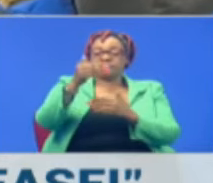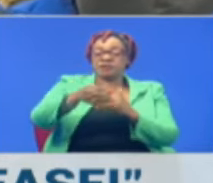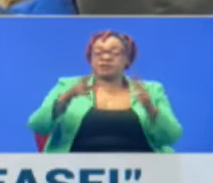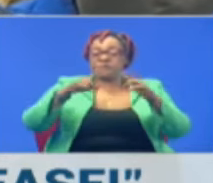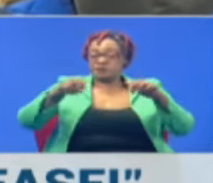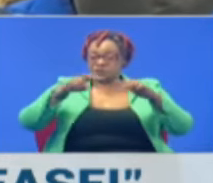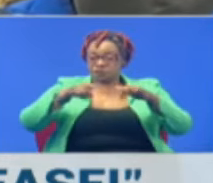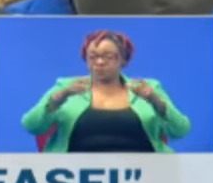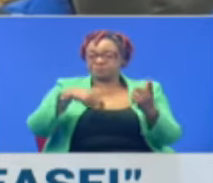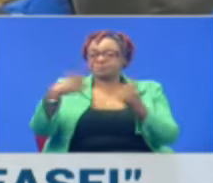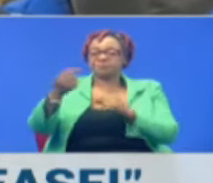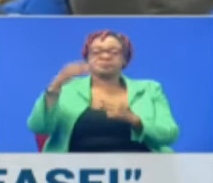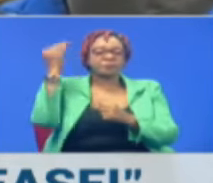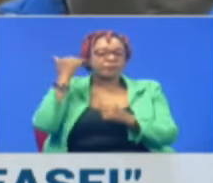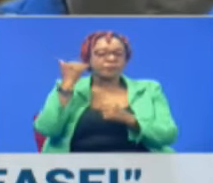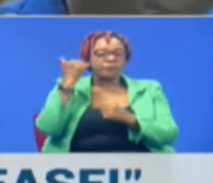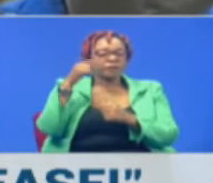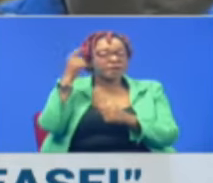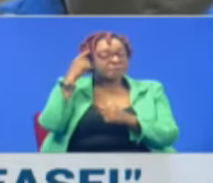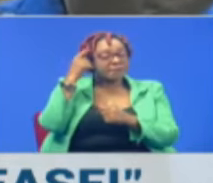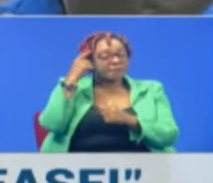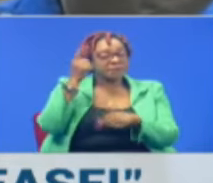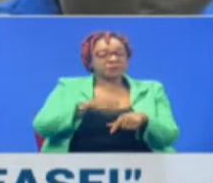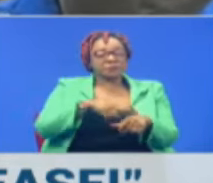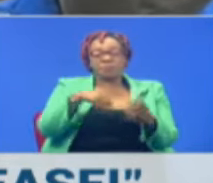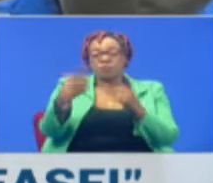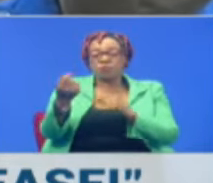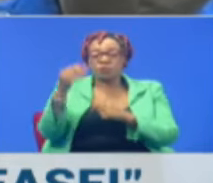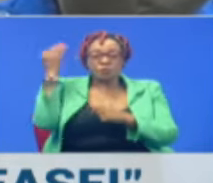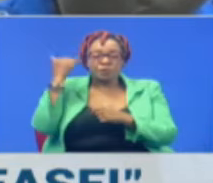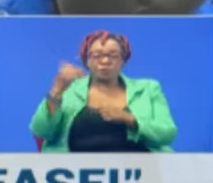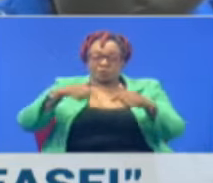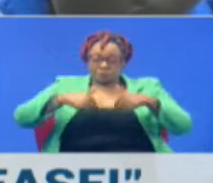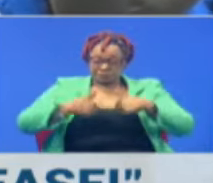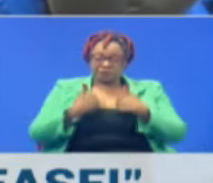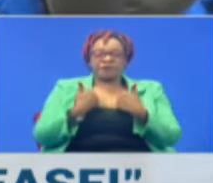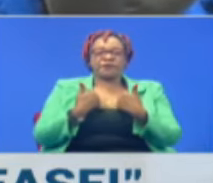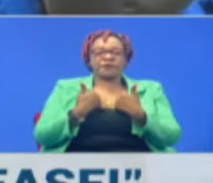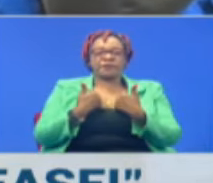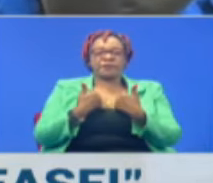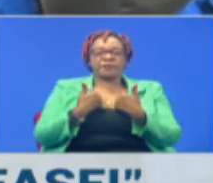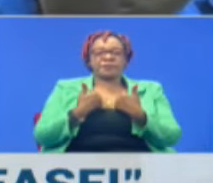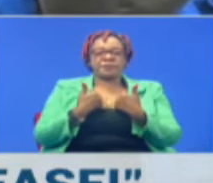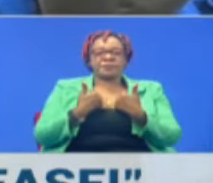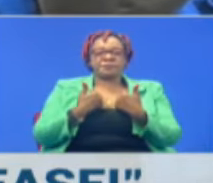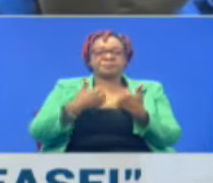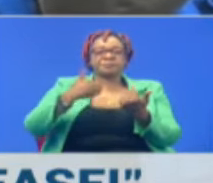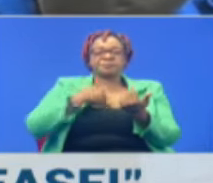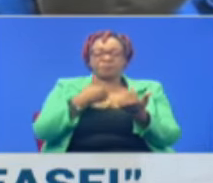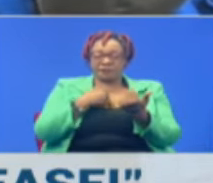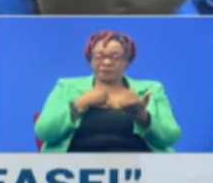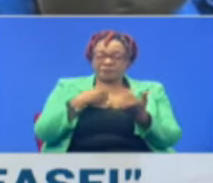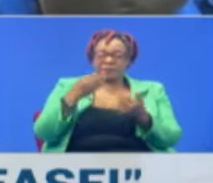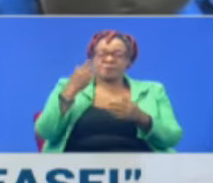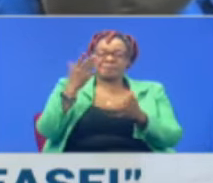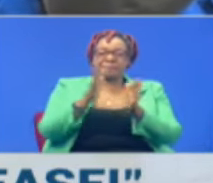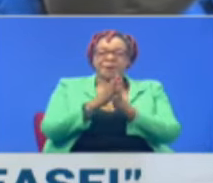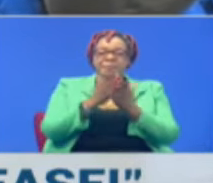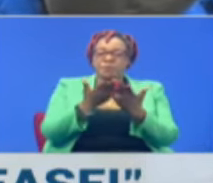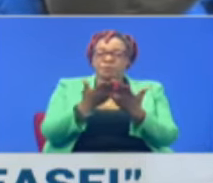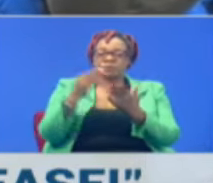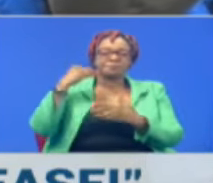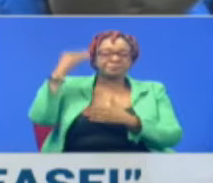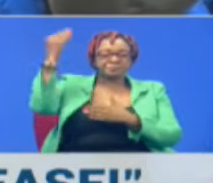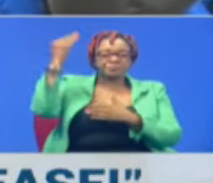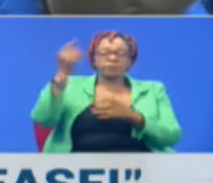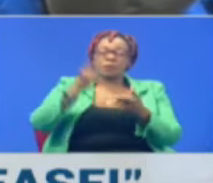person to court. Remember when we take that person, we are the one to raise the Ori book or the Ori Quran to swear that what we are going